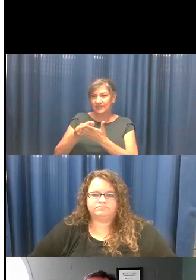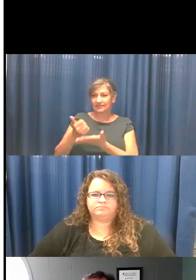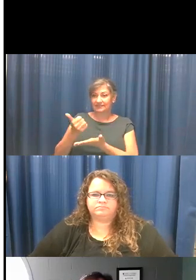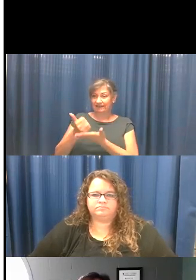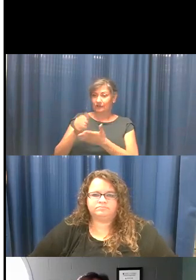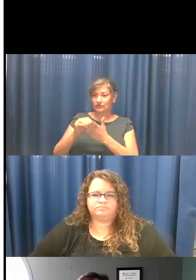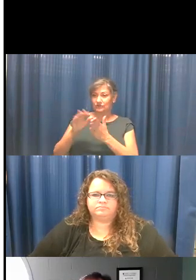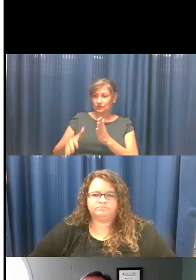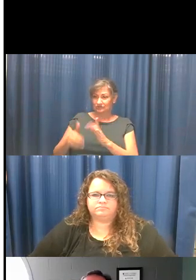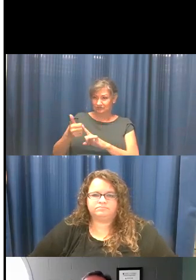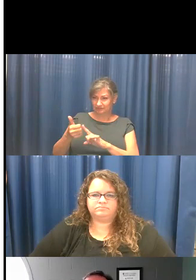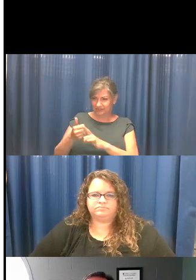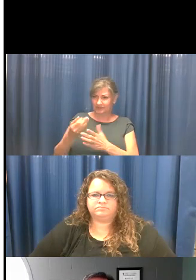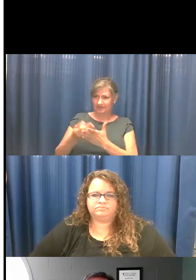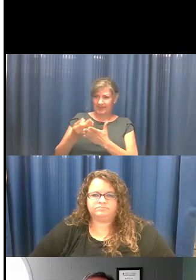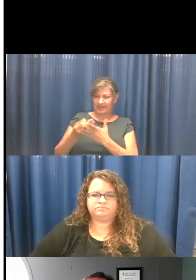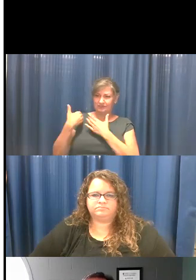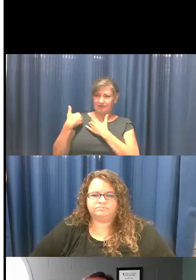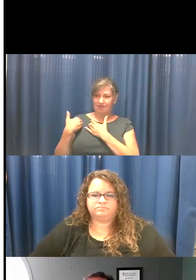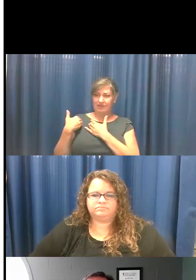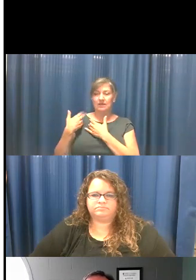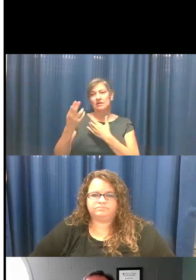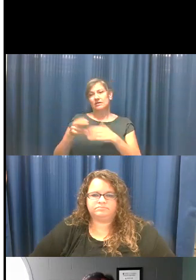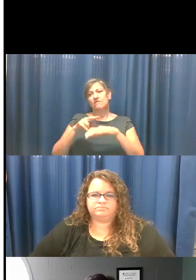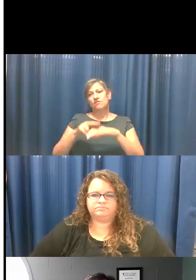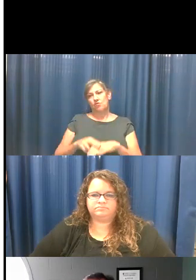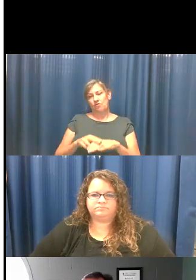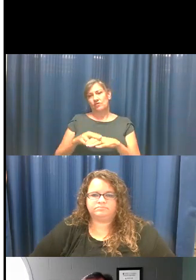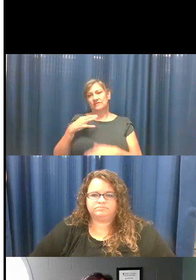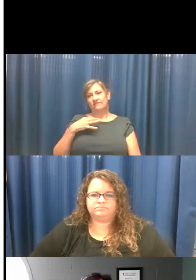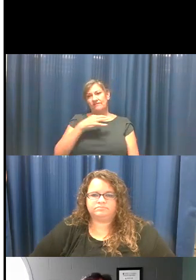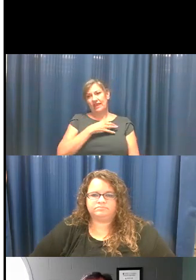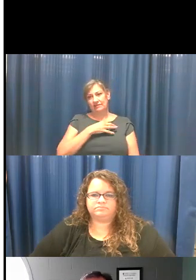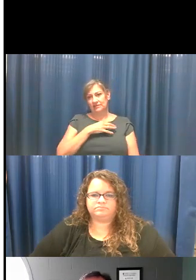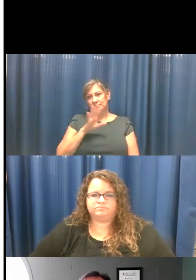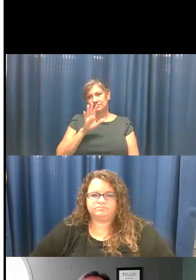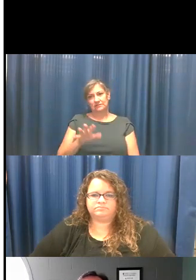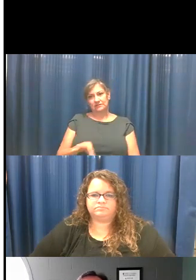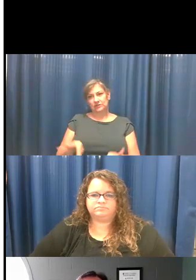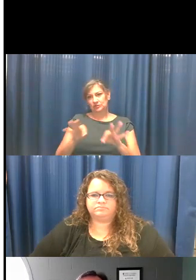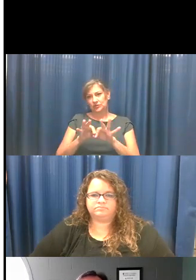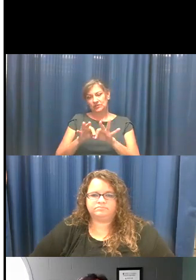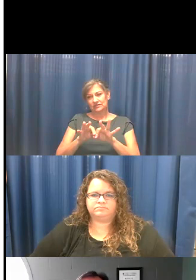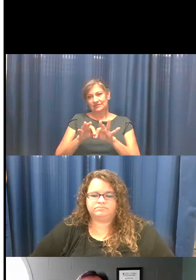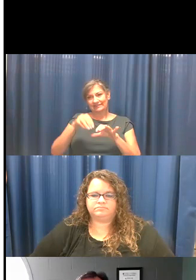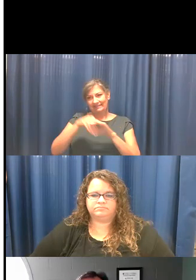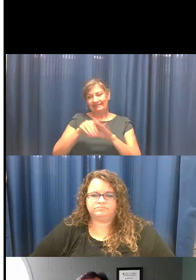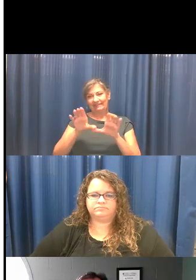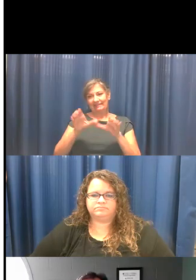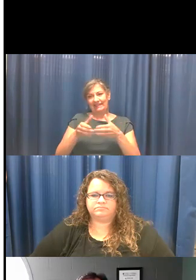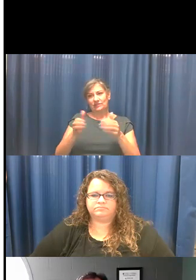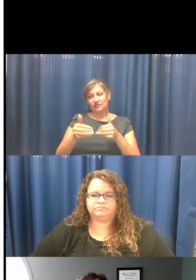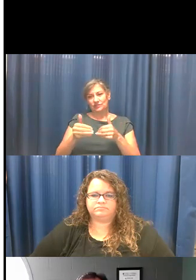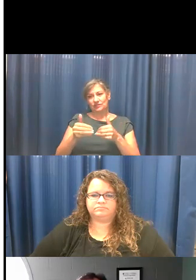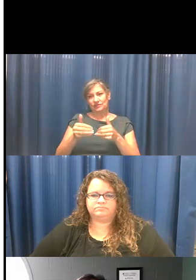burden of attending college. And of course, our faculty, where the rubber meets the road in the classroom and the engagement that